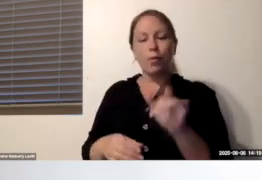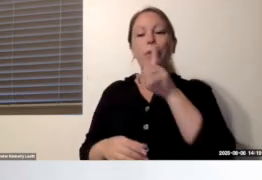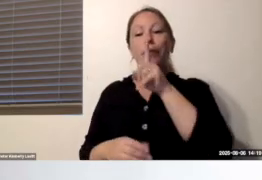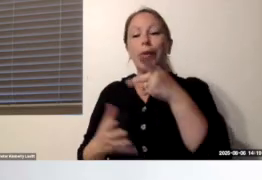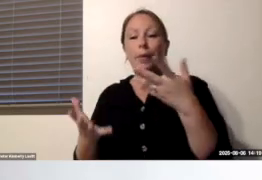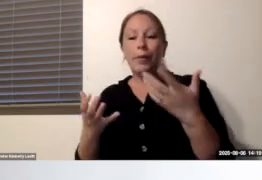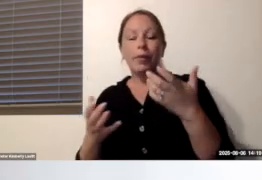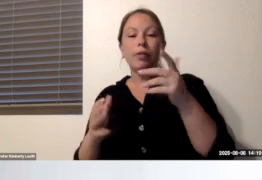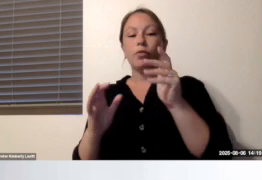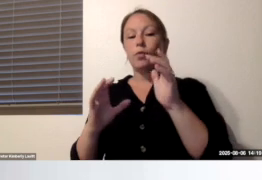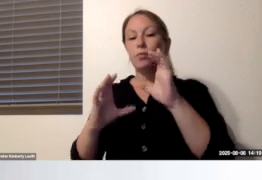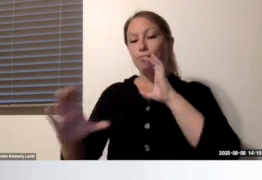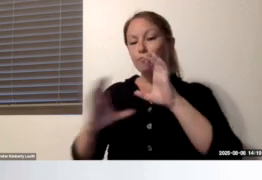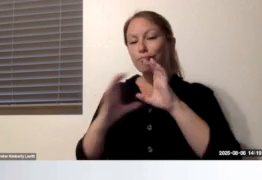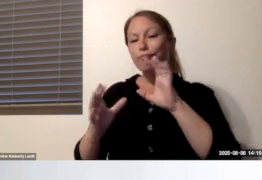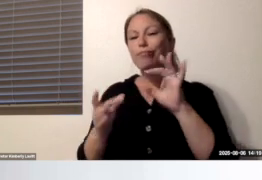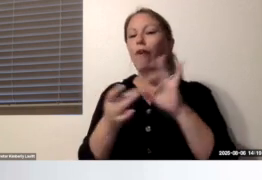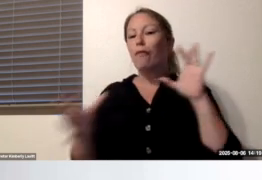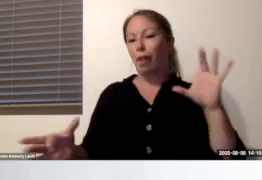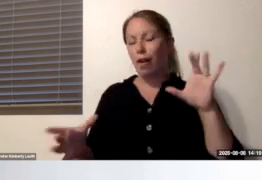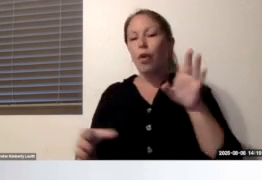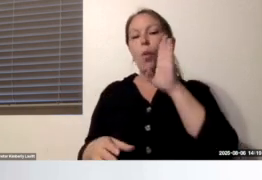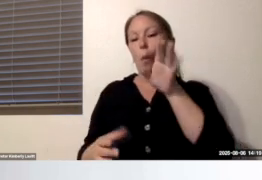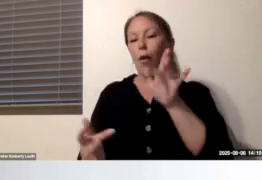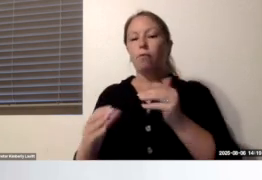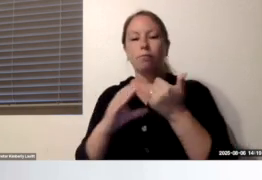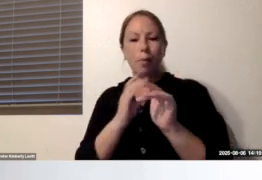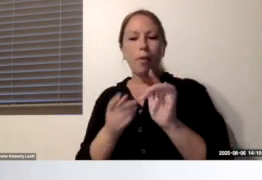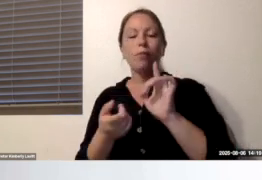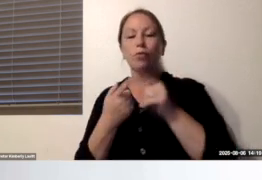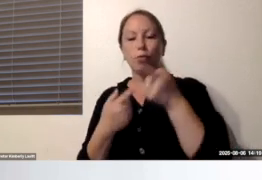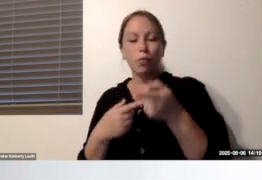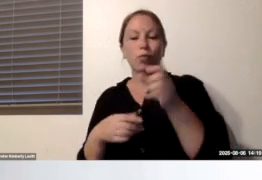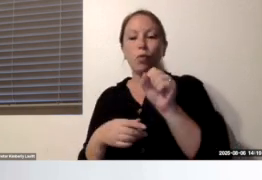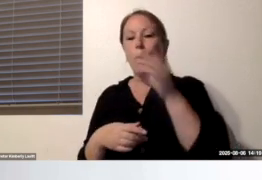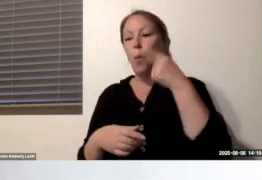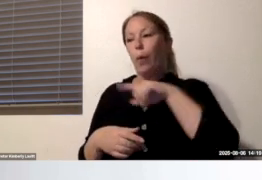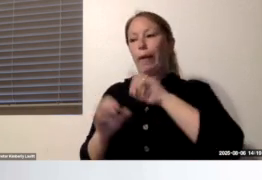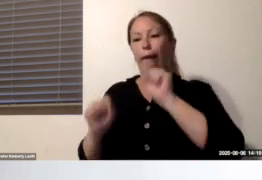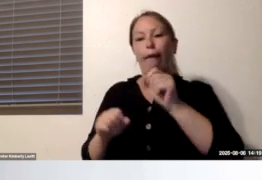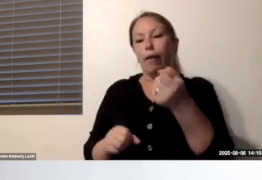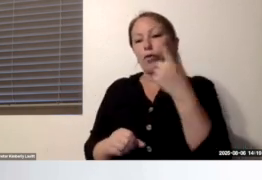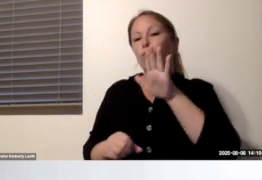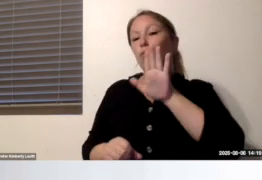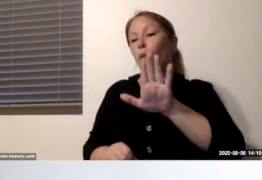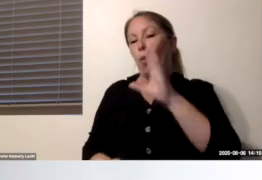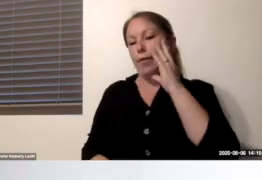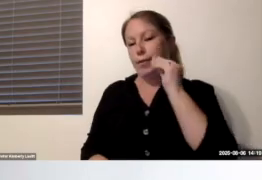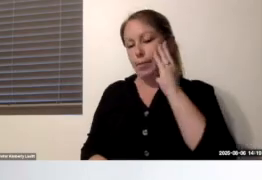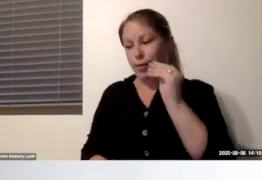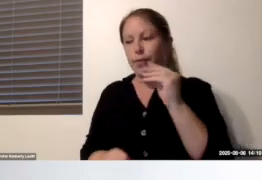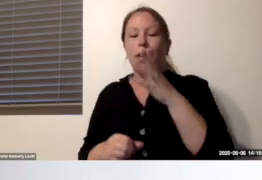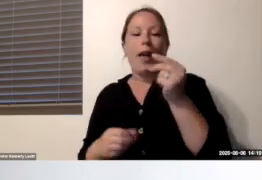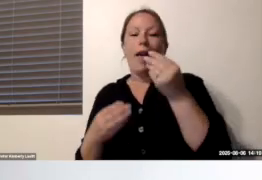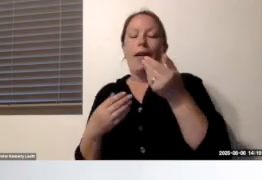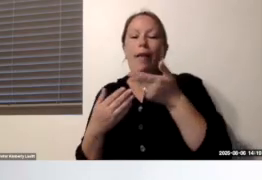love to chat offline. And so my team and I will reach out with you just so we can understand more of your experience. And I think, again, a lot of